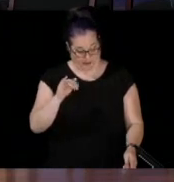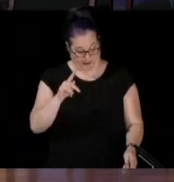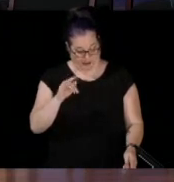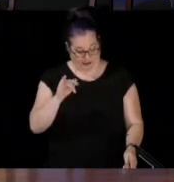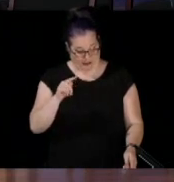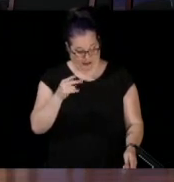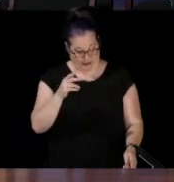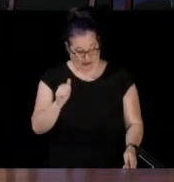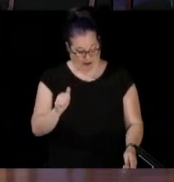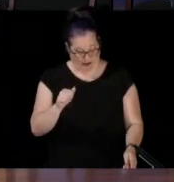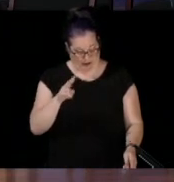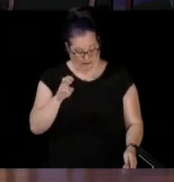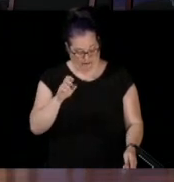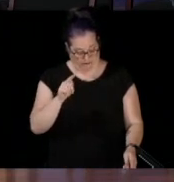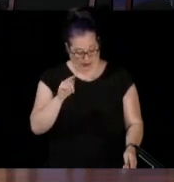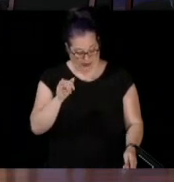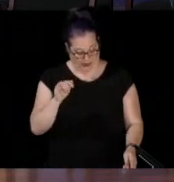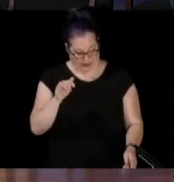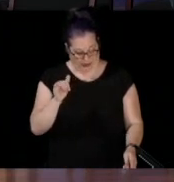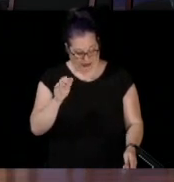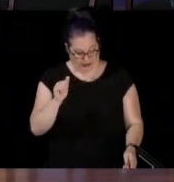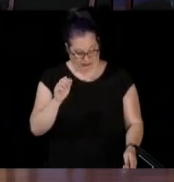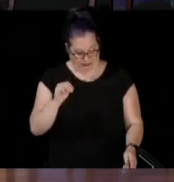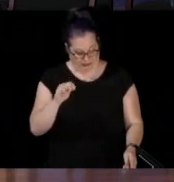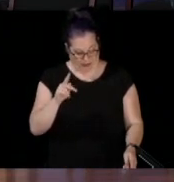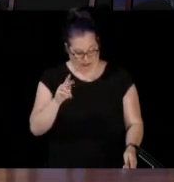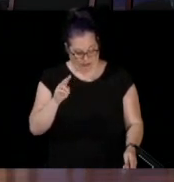Nikitha Vediamkunath.